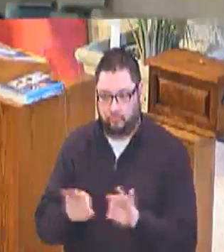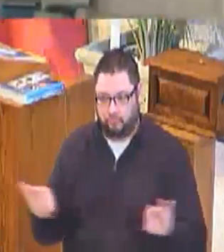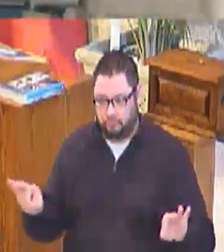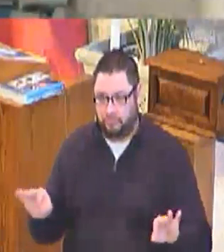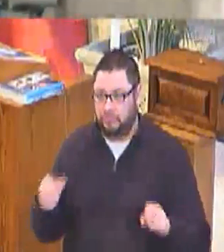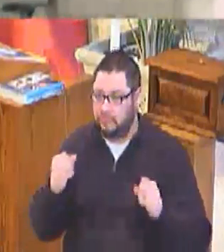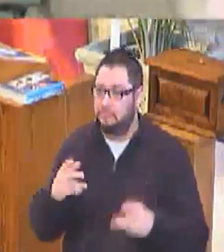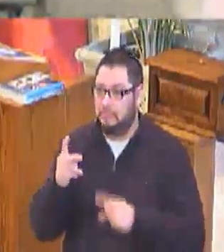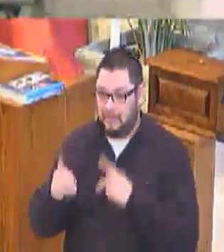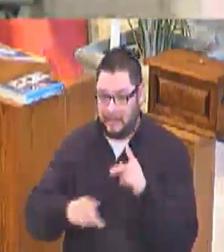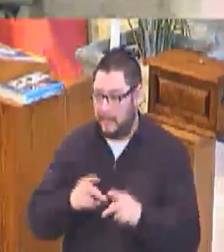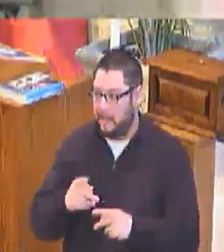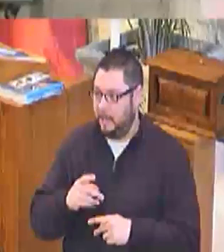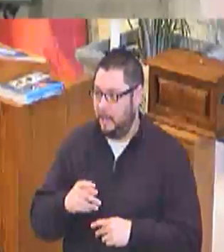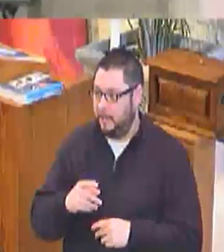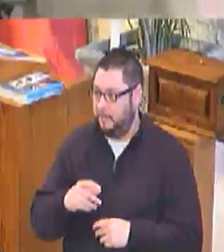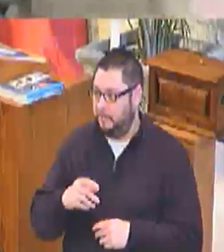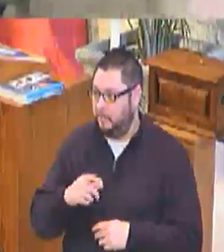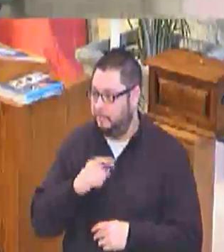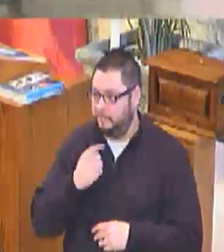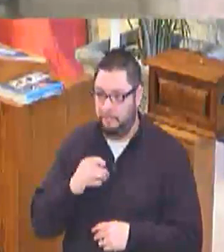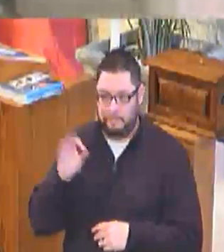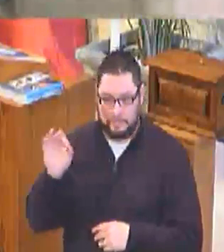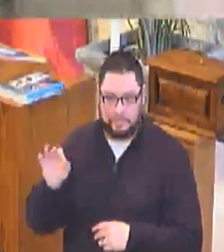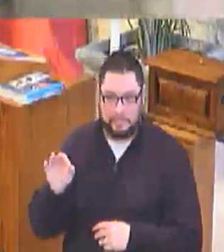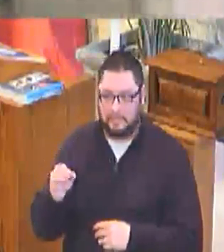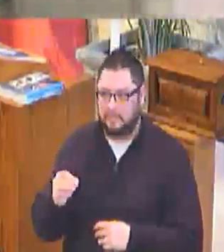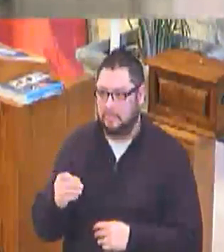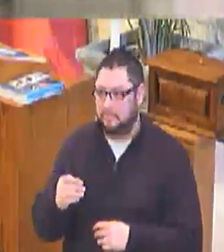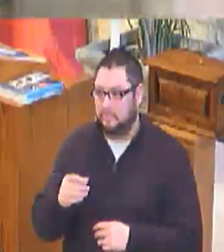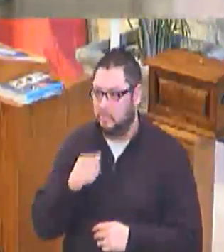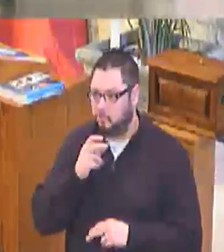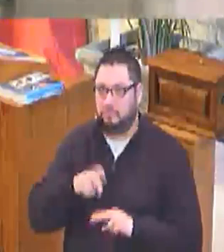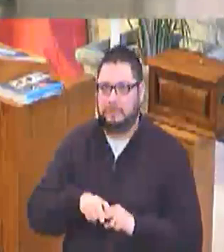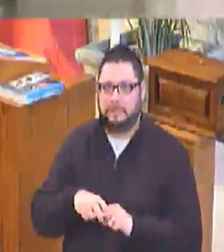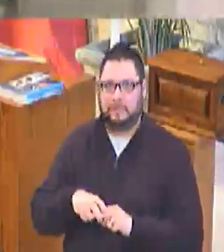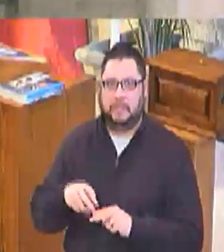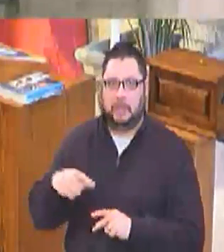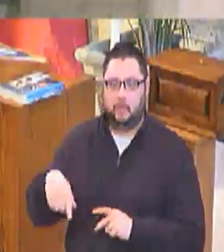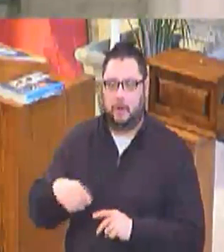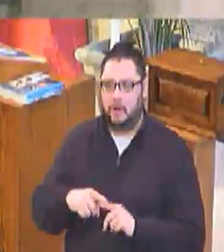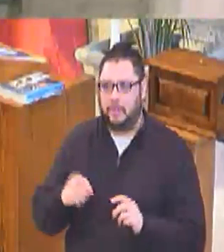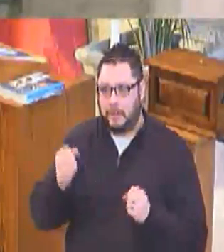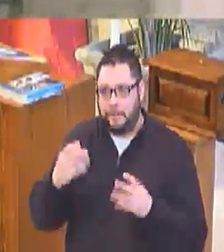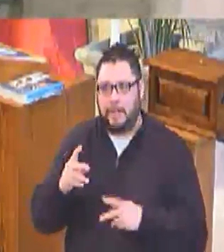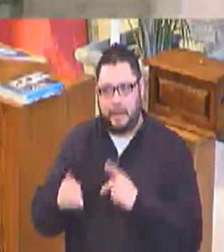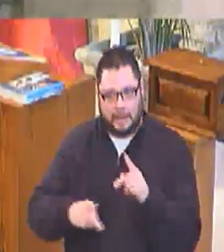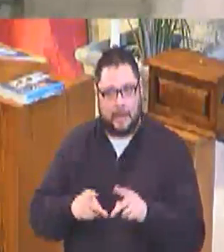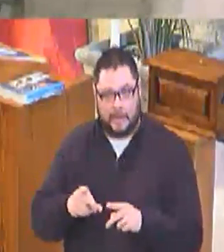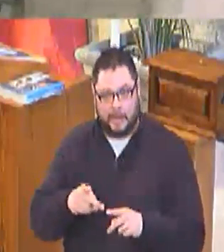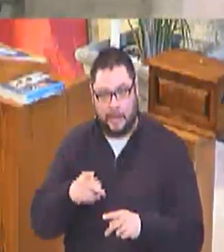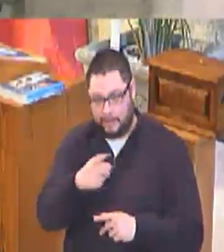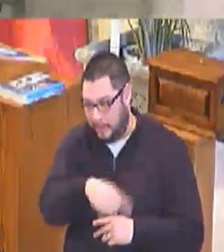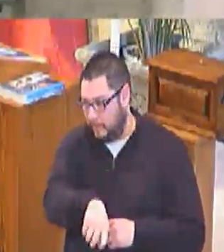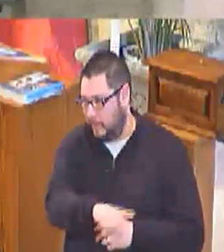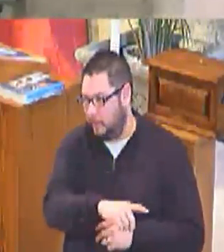clergy people I know that's sitting around with Pete. Not, I shouldn't have used the word sitting around. There's many clergy people out there,